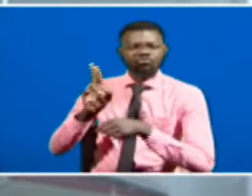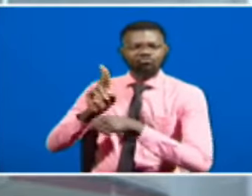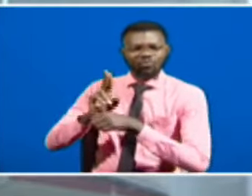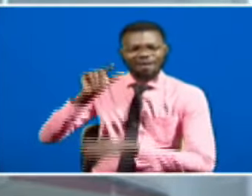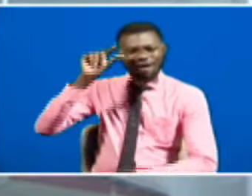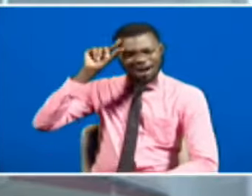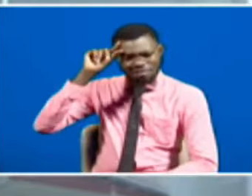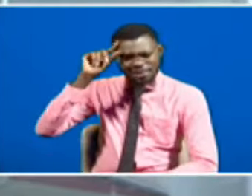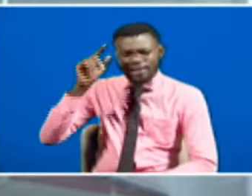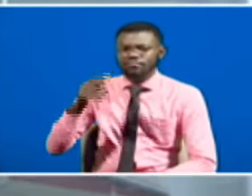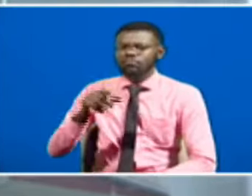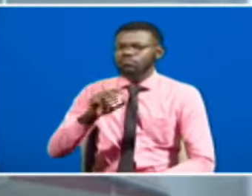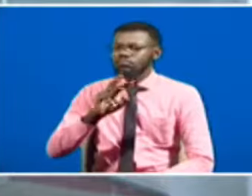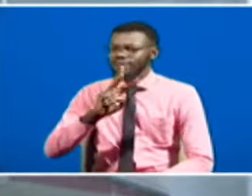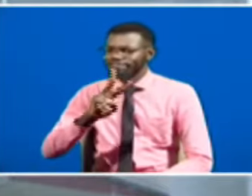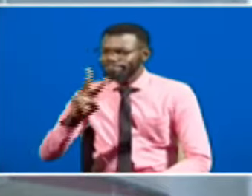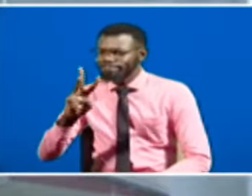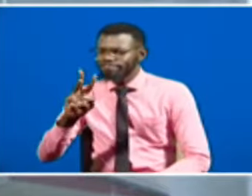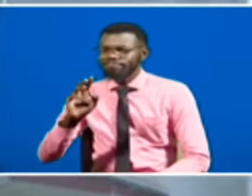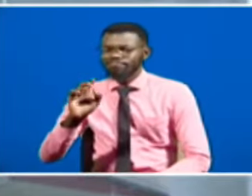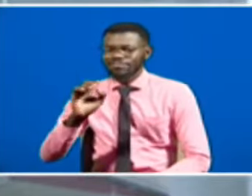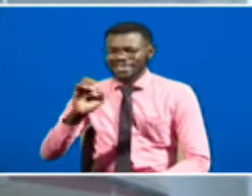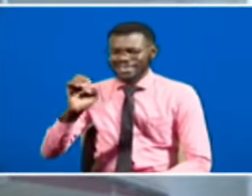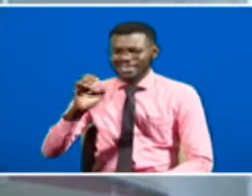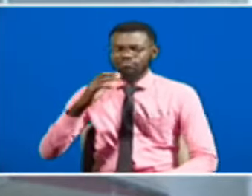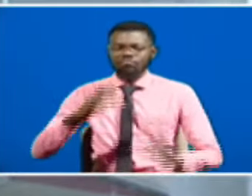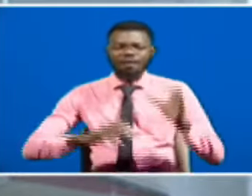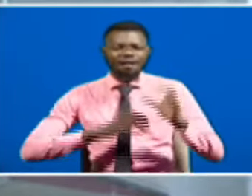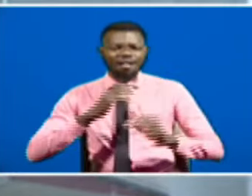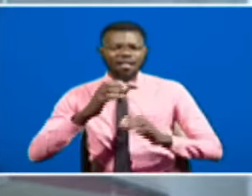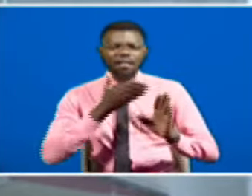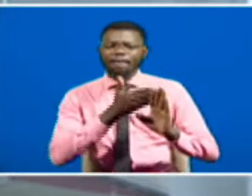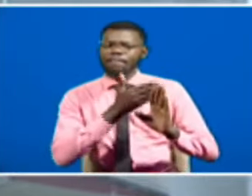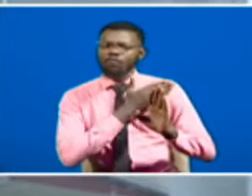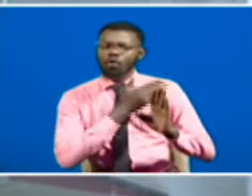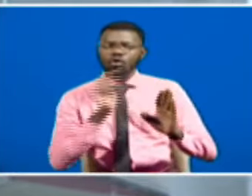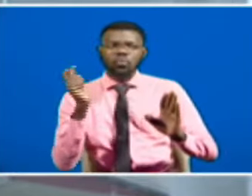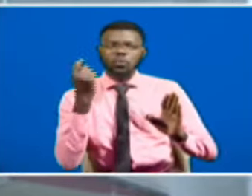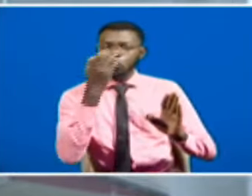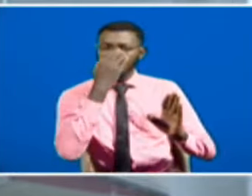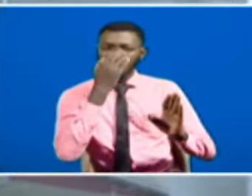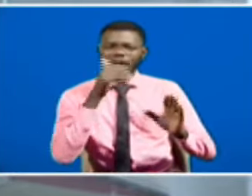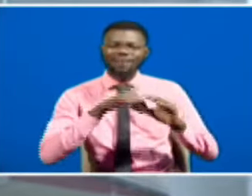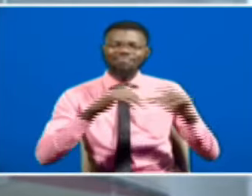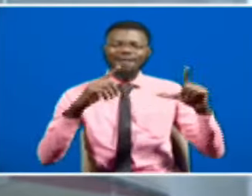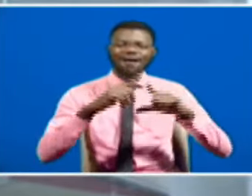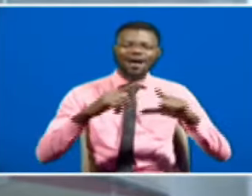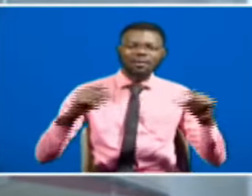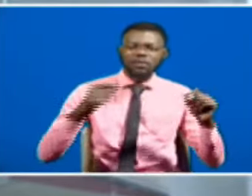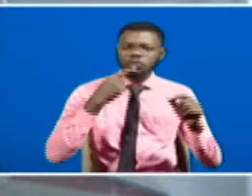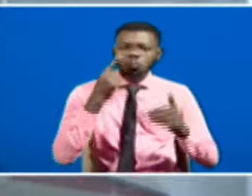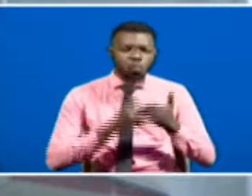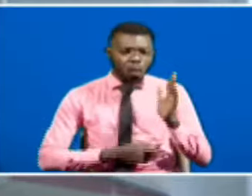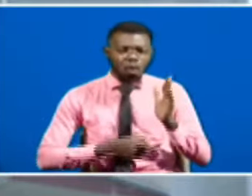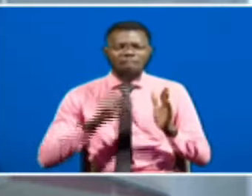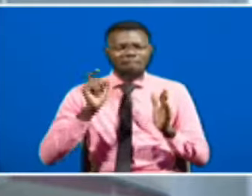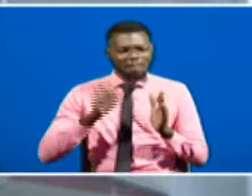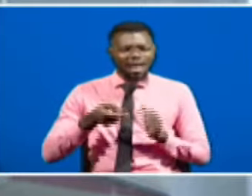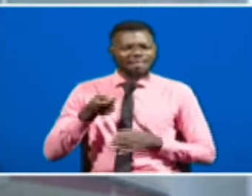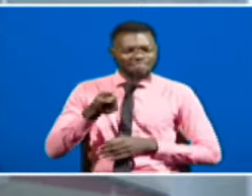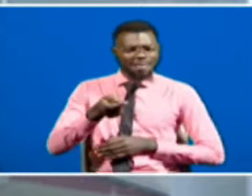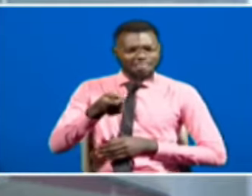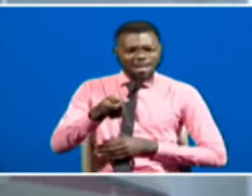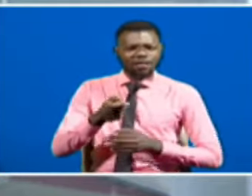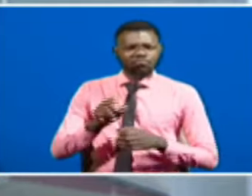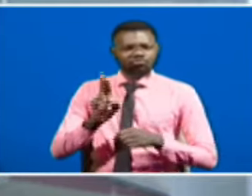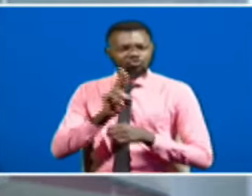yesterday, President William Ruto, while in Japan, said the plan will go ahead in a bid to eliminate corruption. And as our